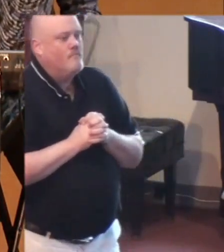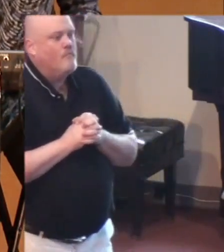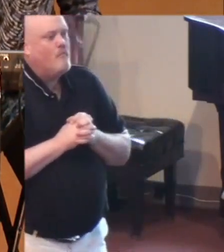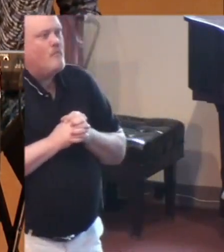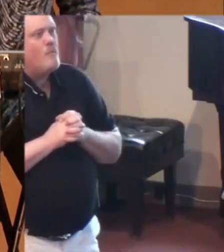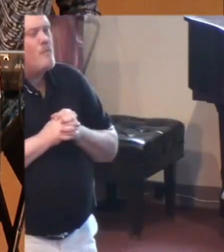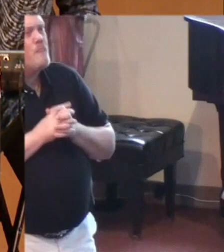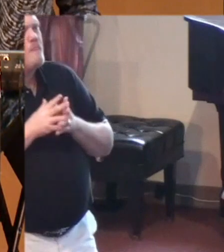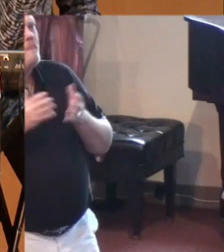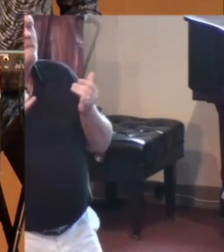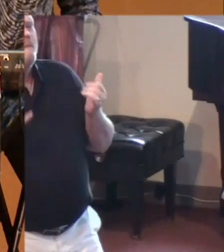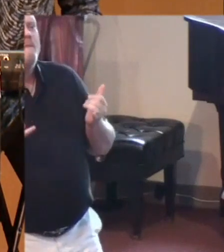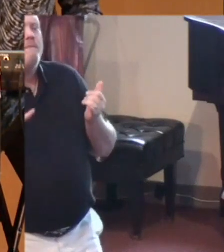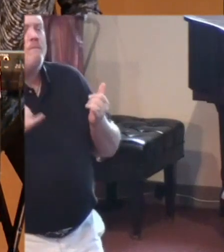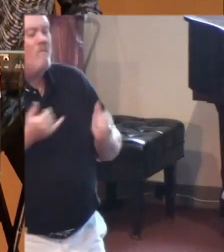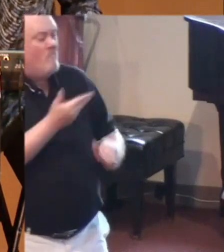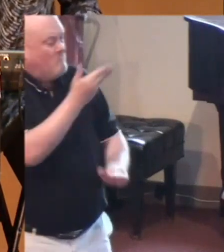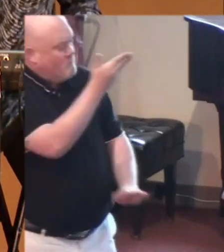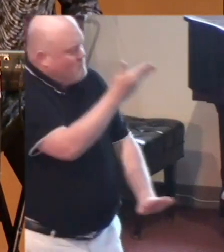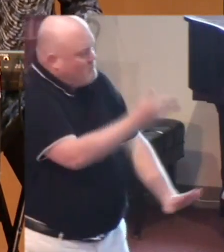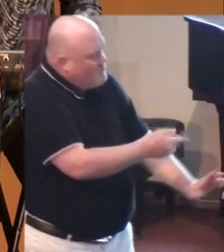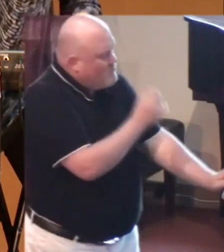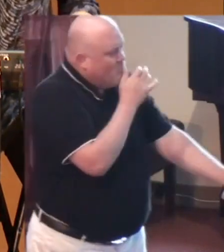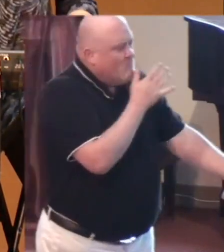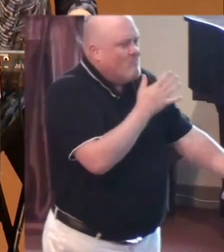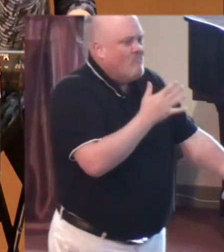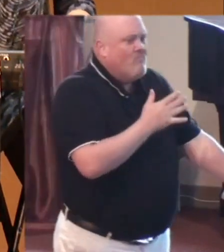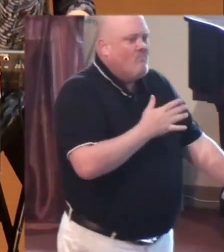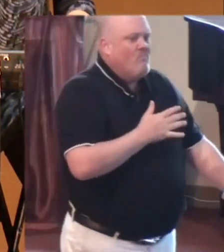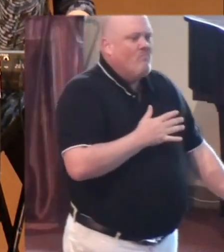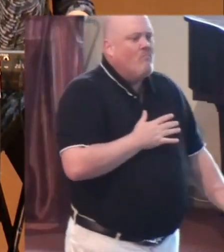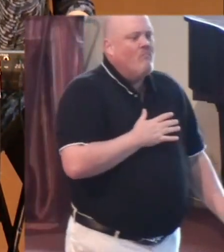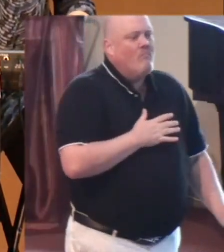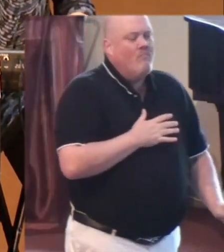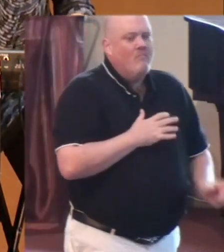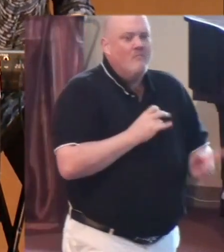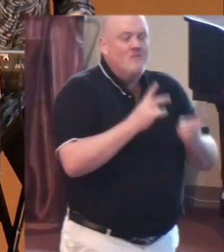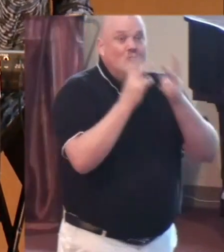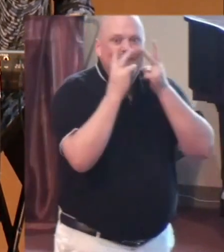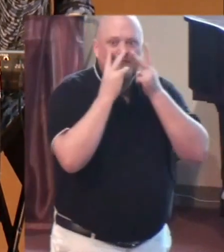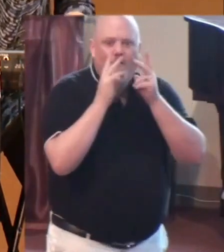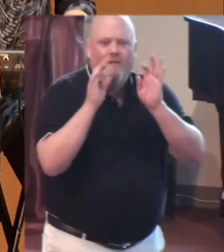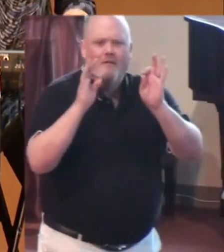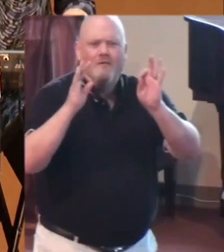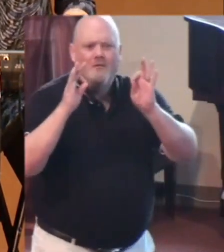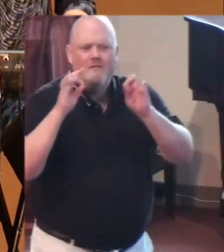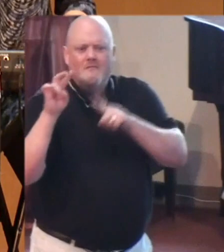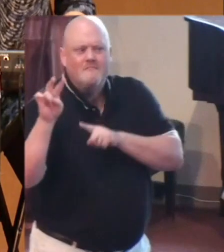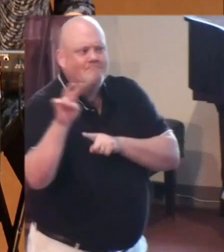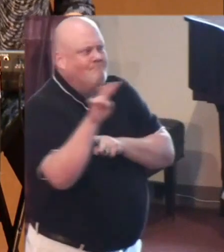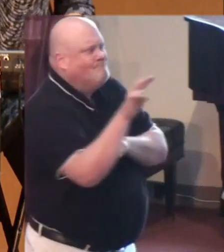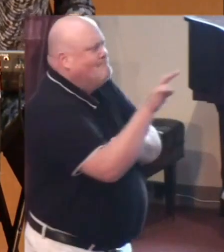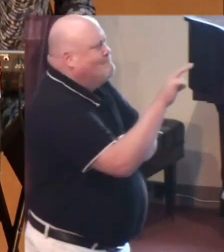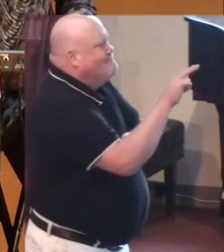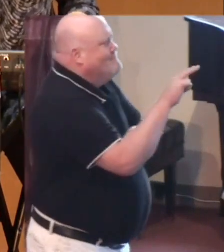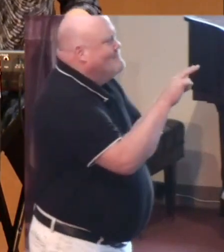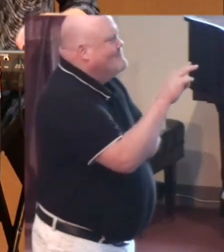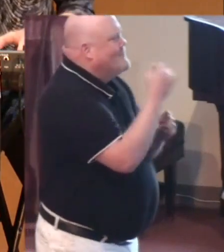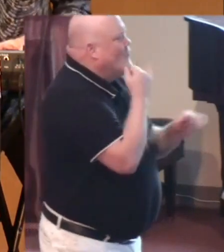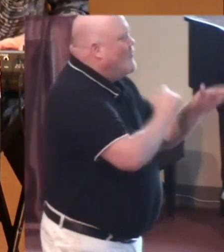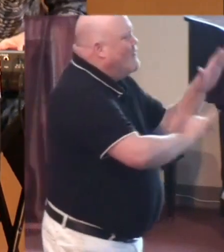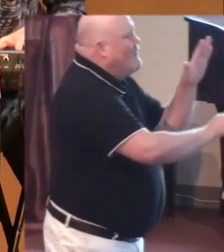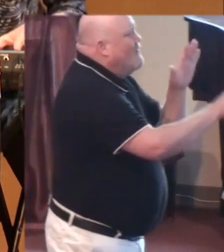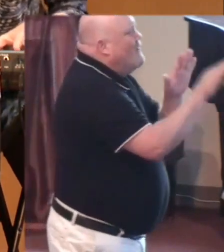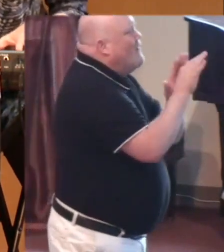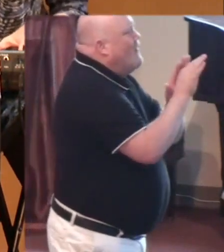This is the woman who saw things so clearly, the one who could pick out